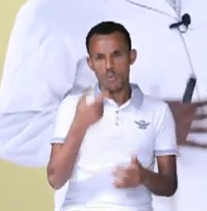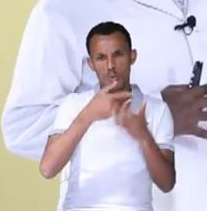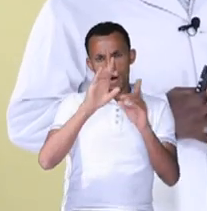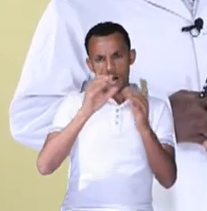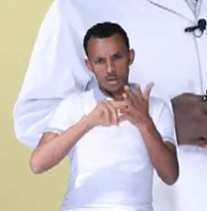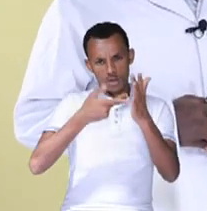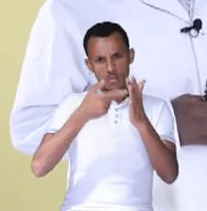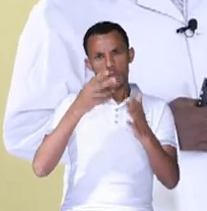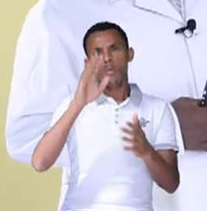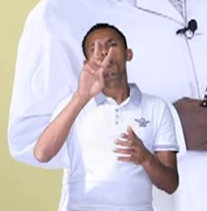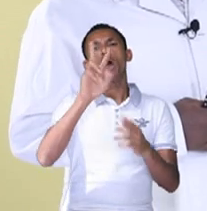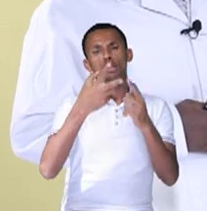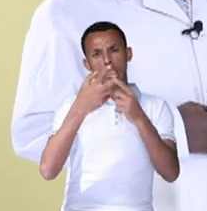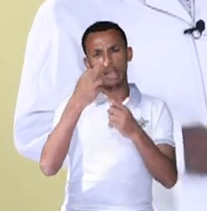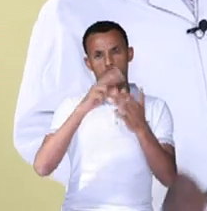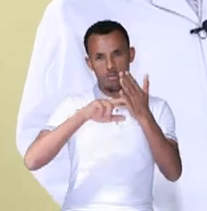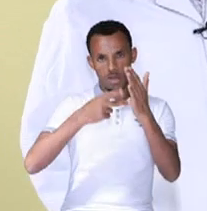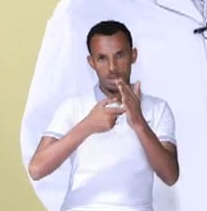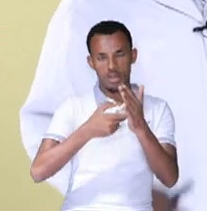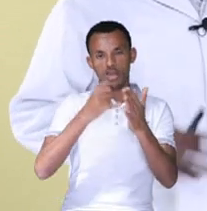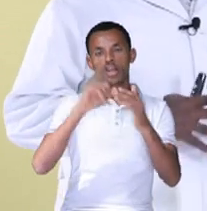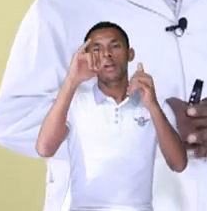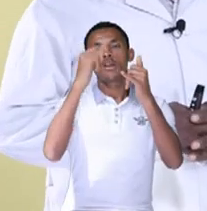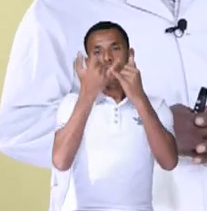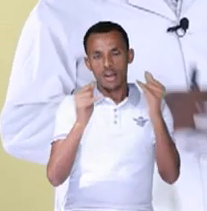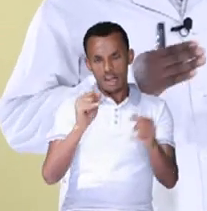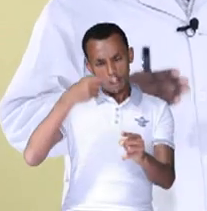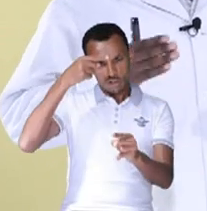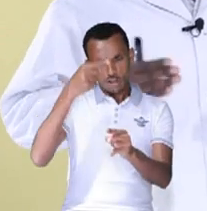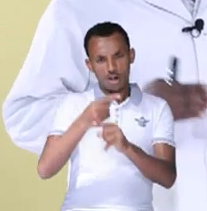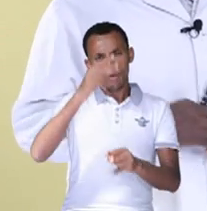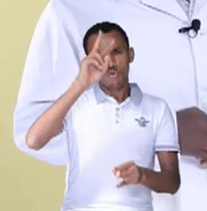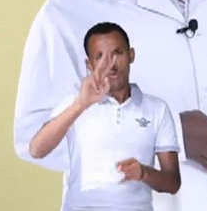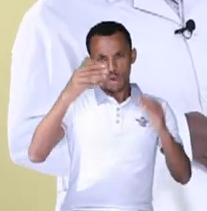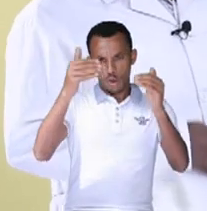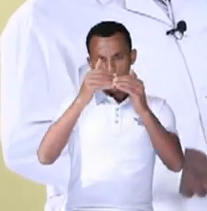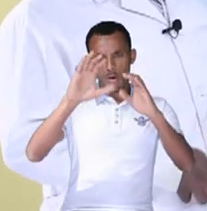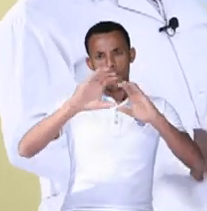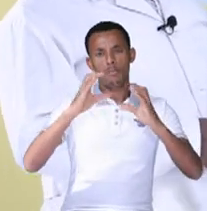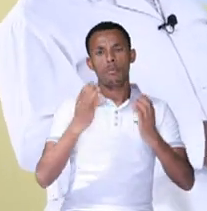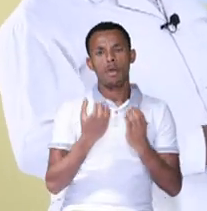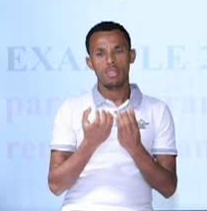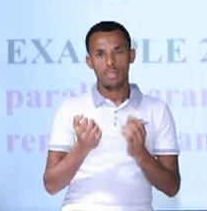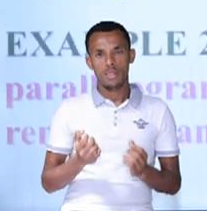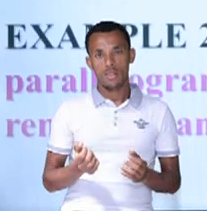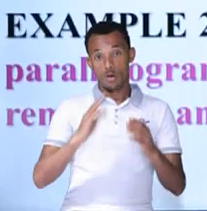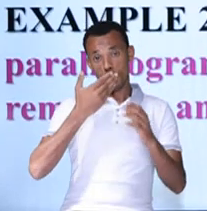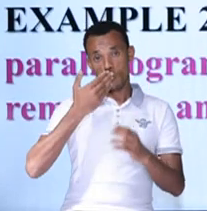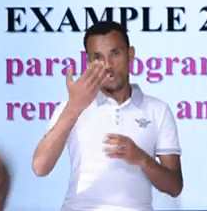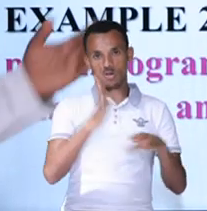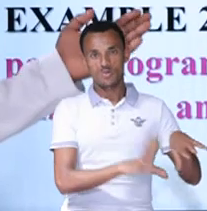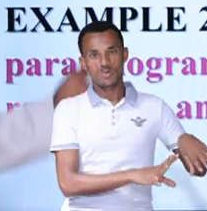does it mean bisect? Bisect means divided exactly into two equal parts. Good